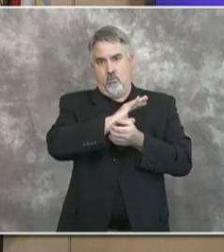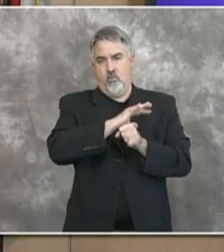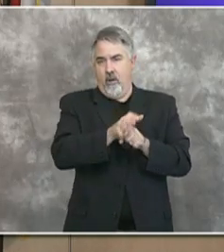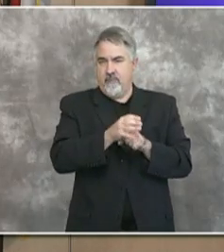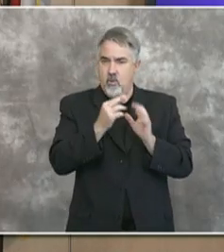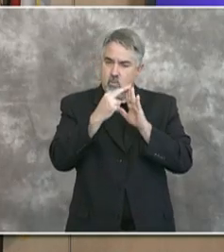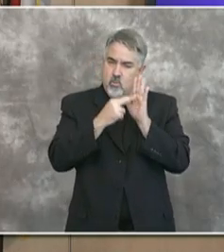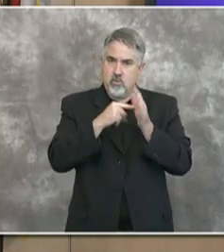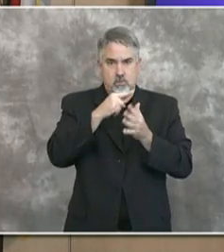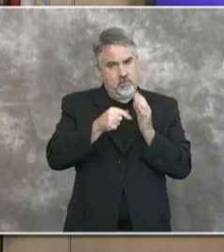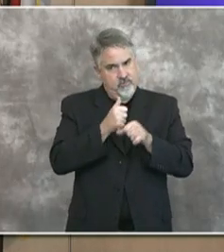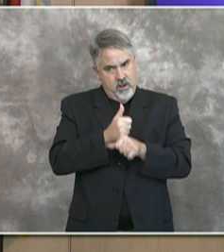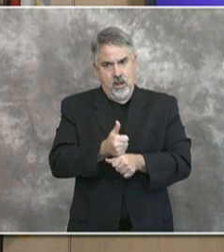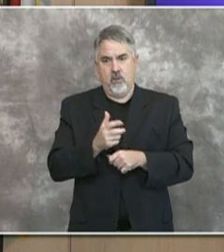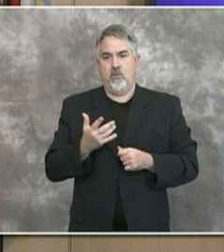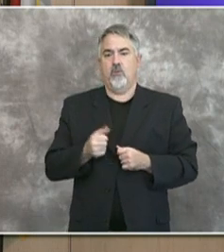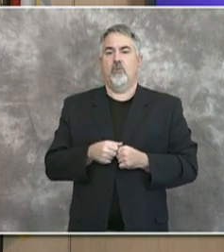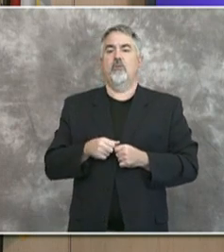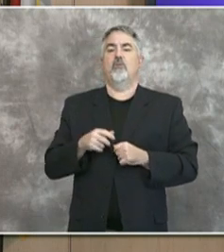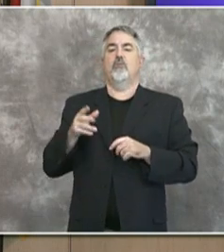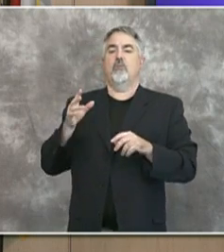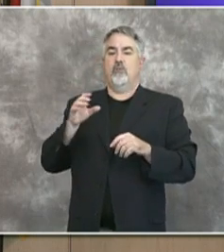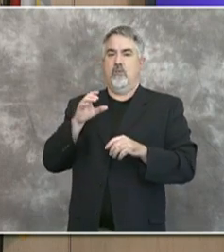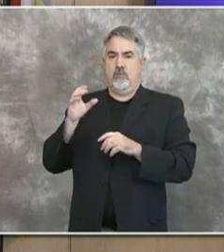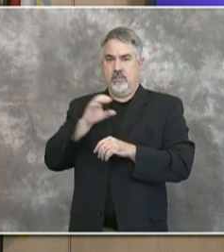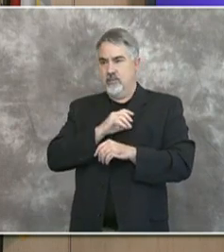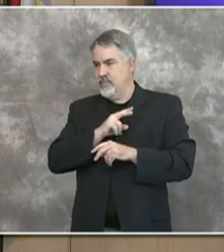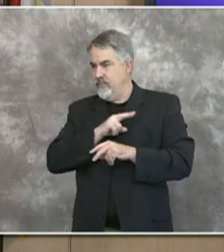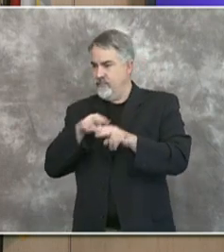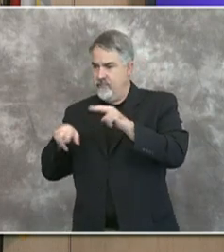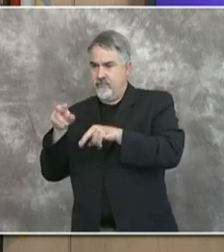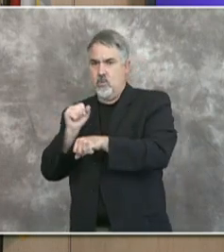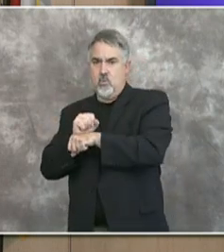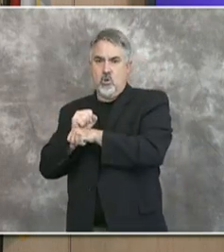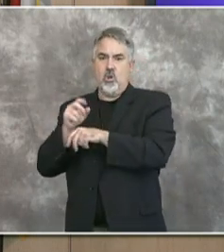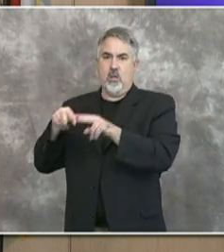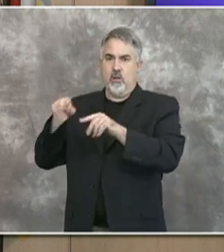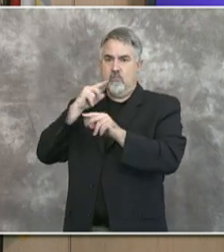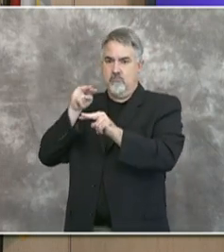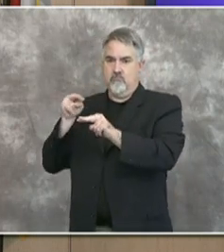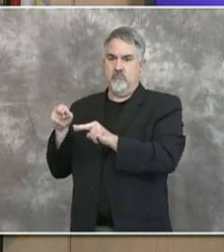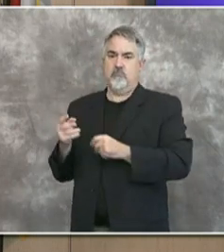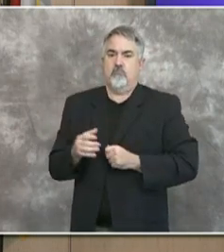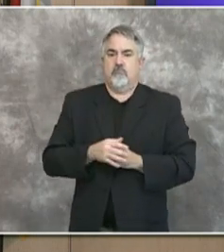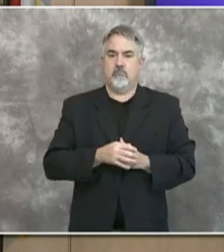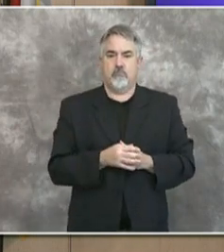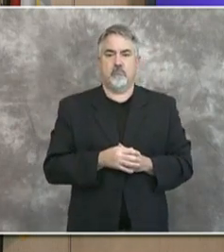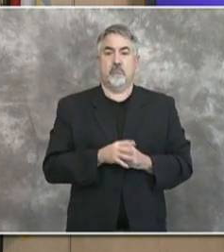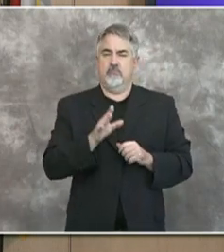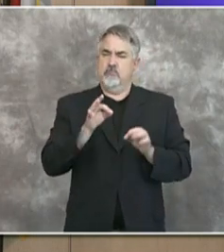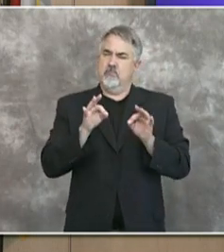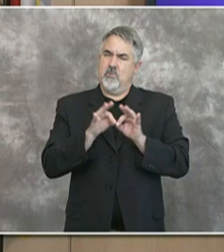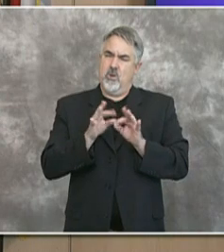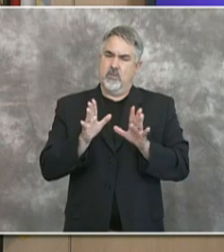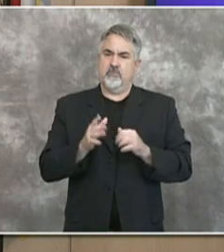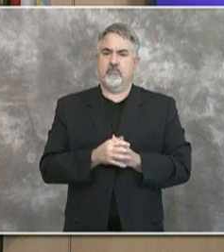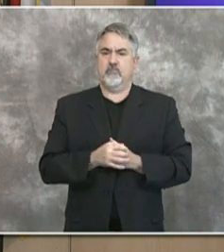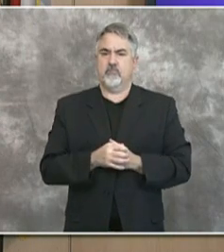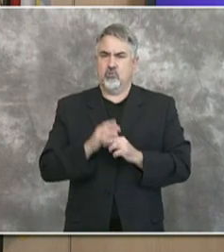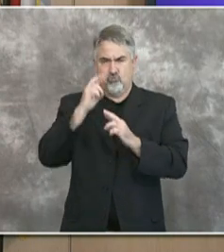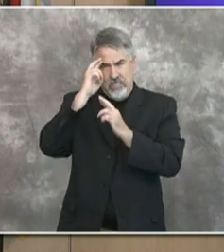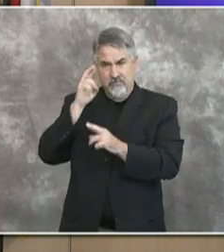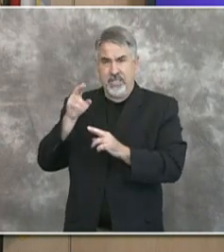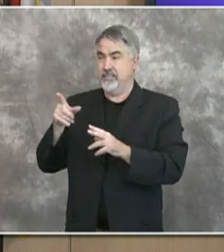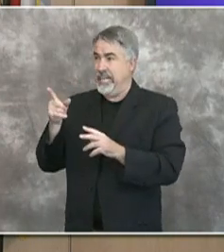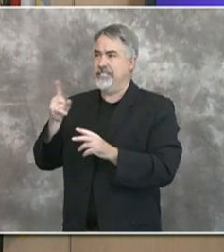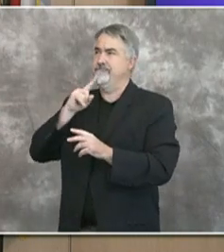staffing for observation, education, safety, and of course, enforcement. We also appreciate and respect the decision by the coastal mayors and